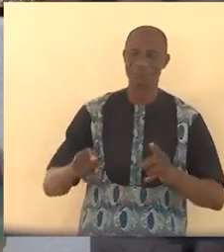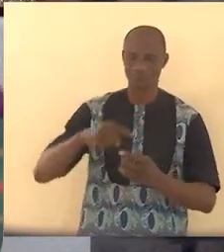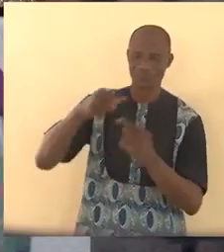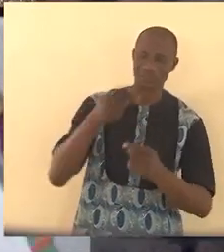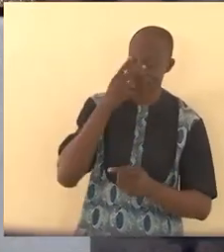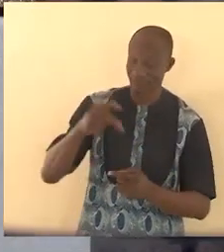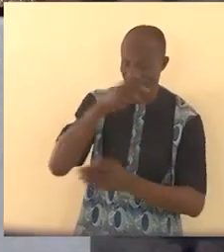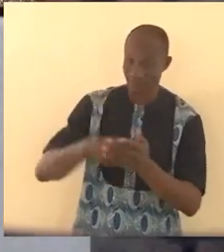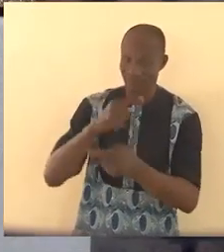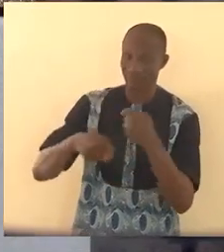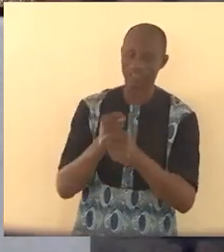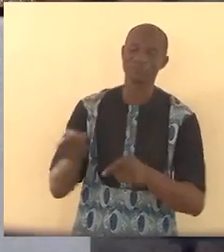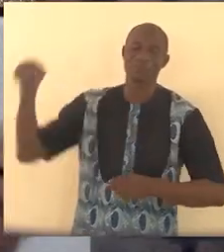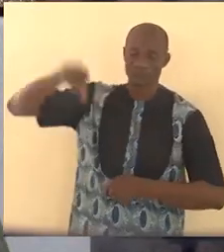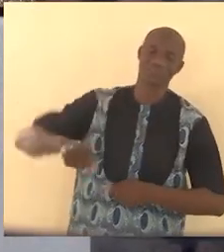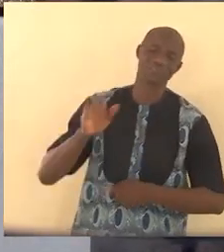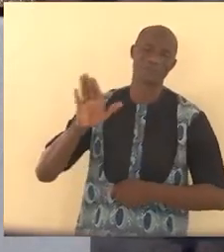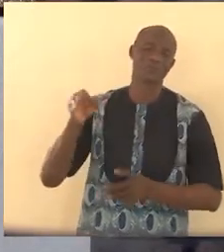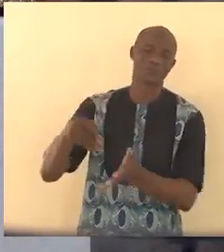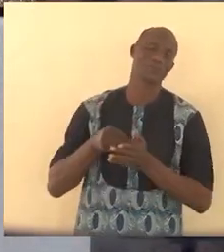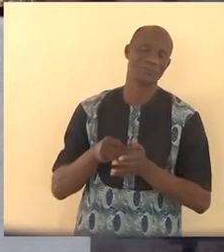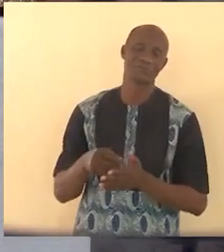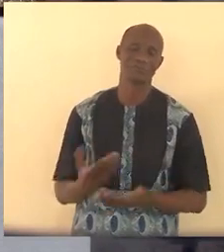this type, just condemns her own.